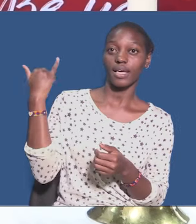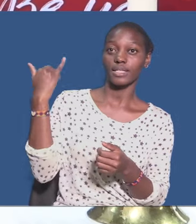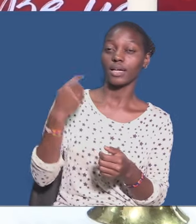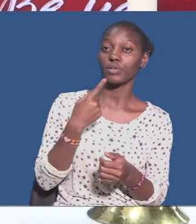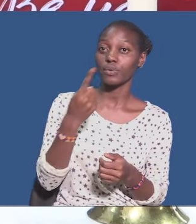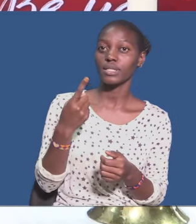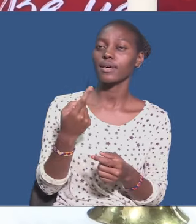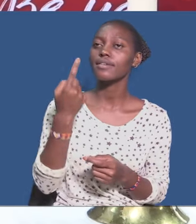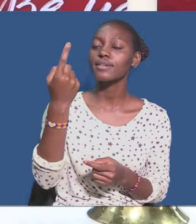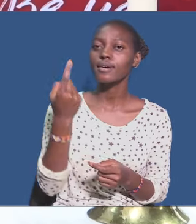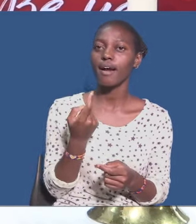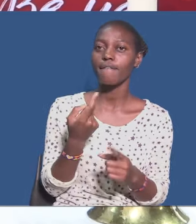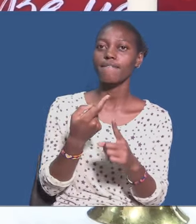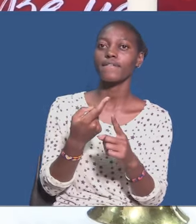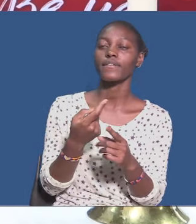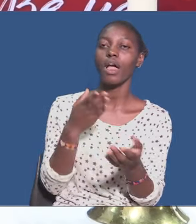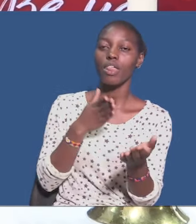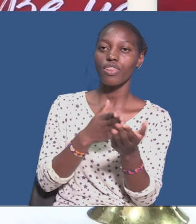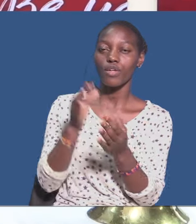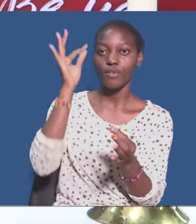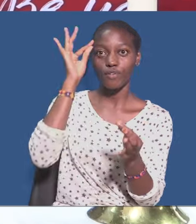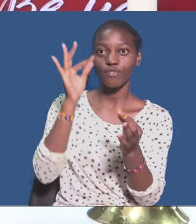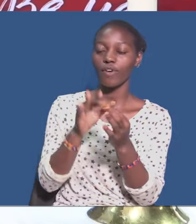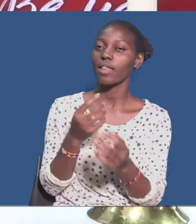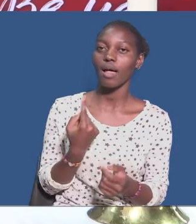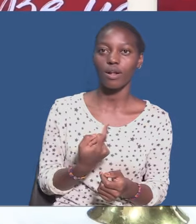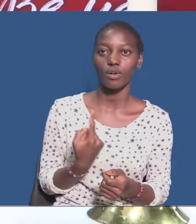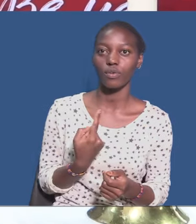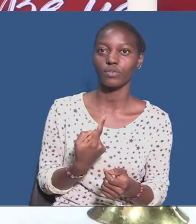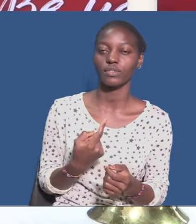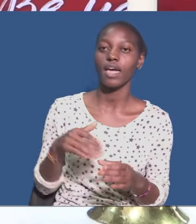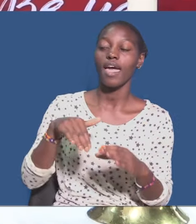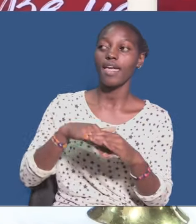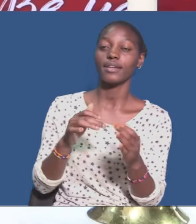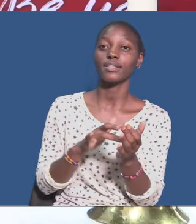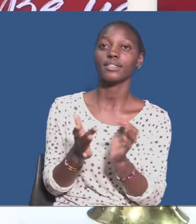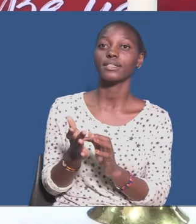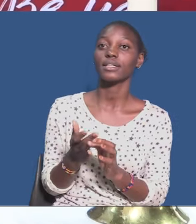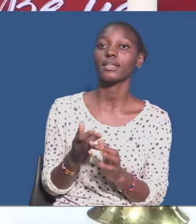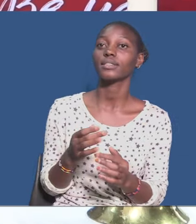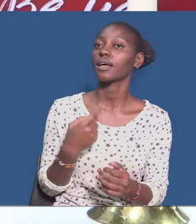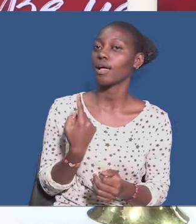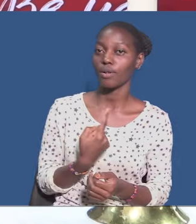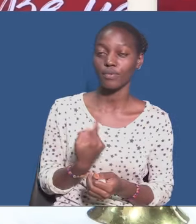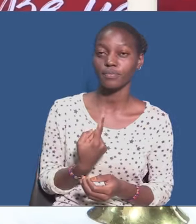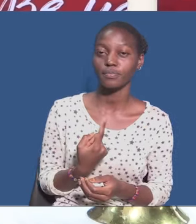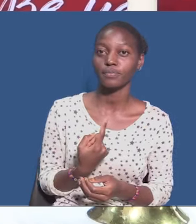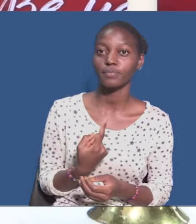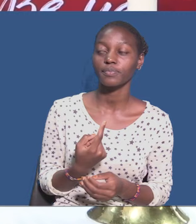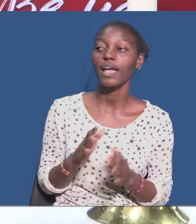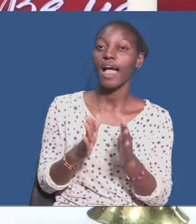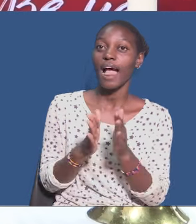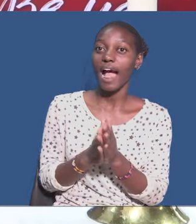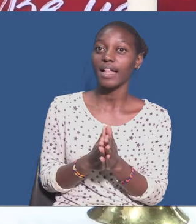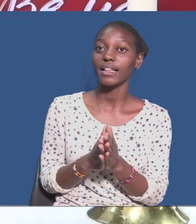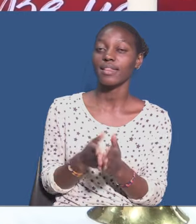that it comes through faith alone, in Jesus alone. And these